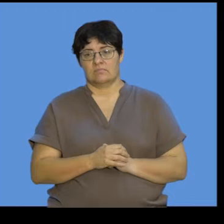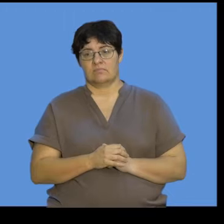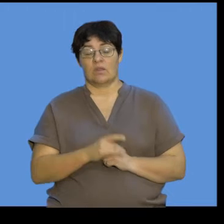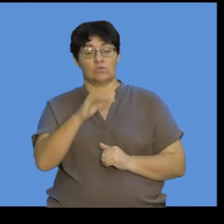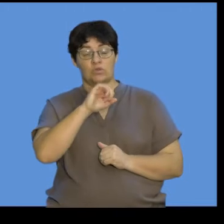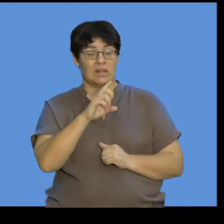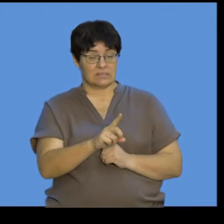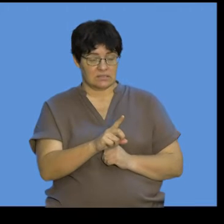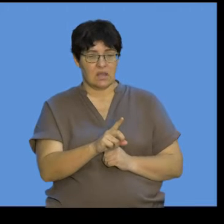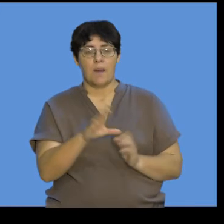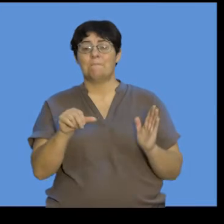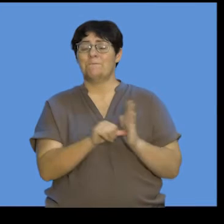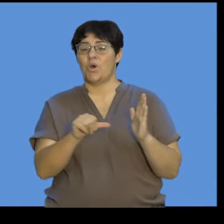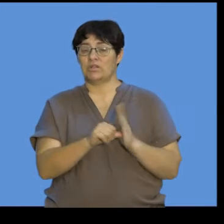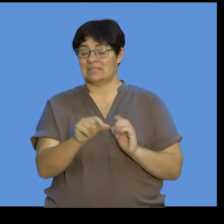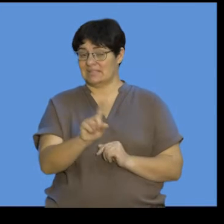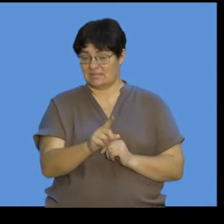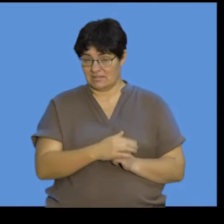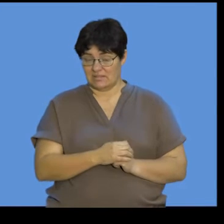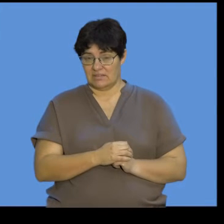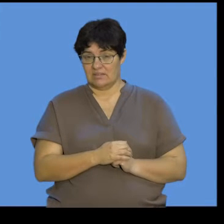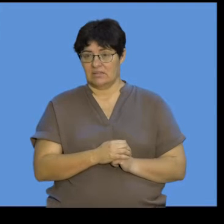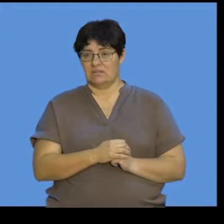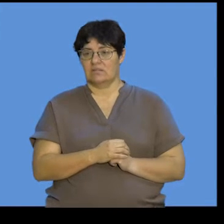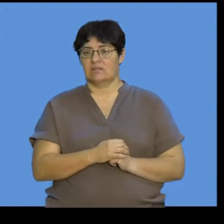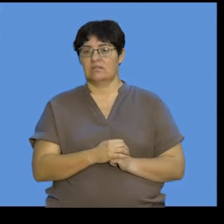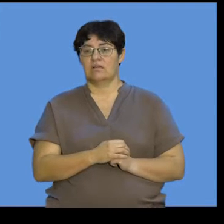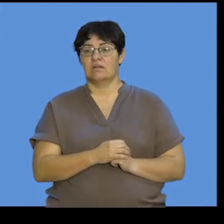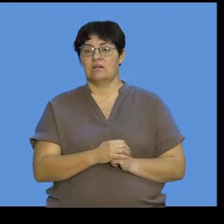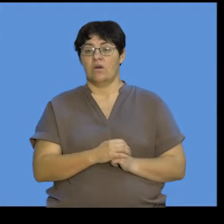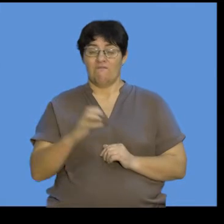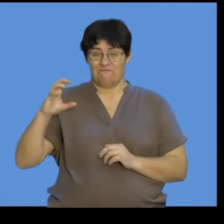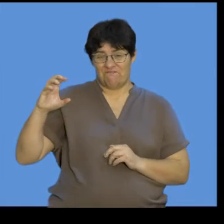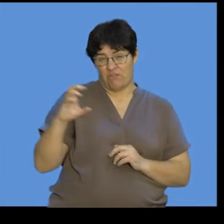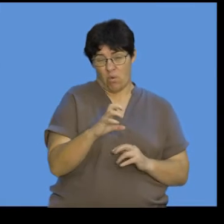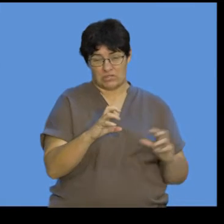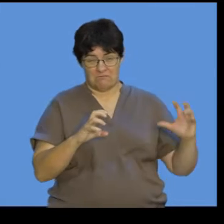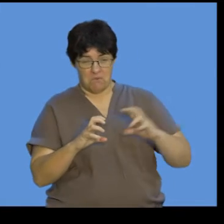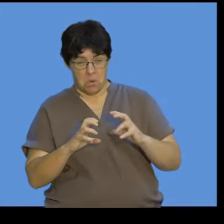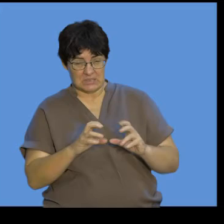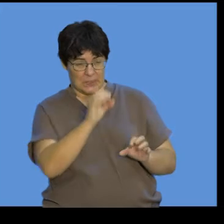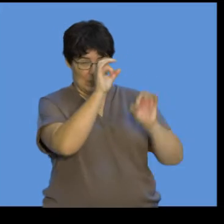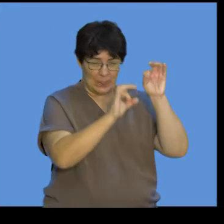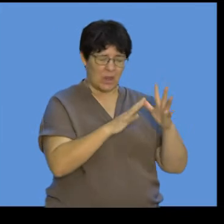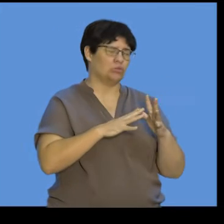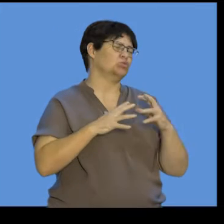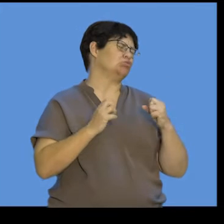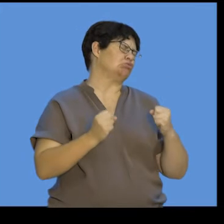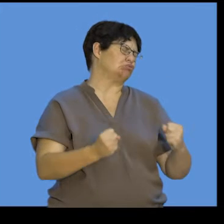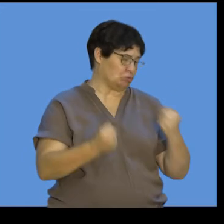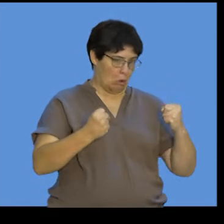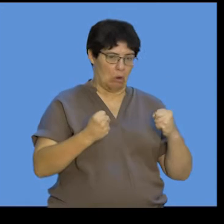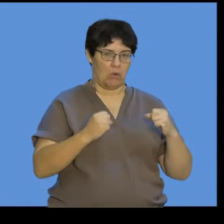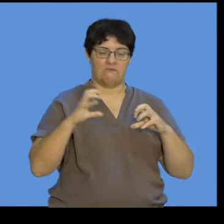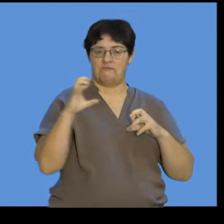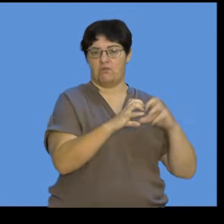is very important or is apparent is that there are strong forces between these particles. This actually ensures